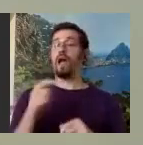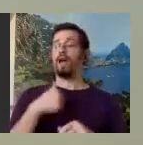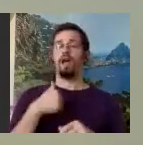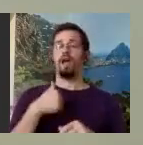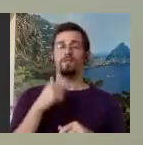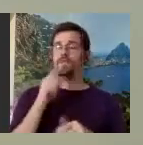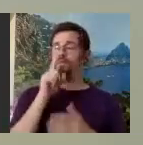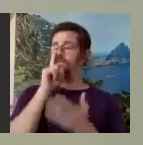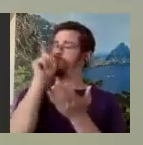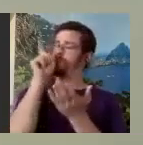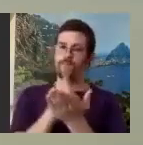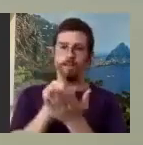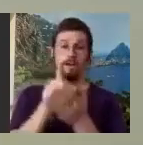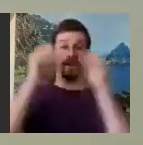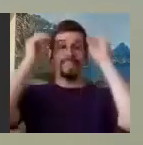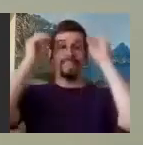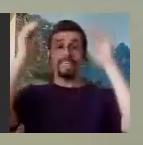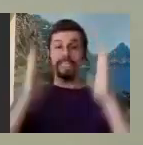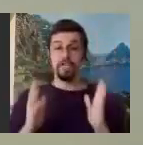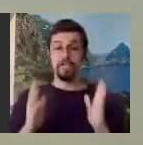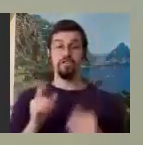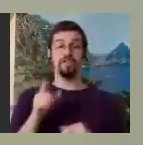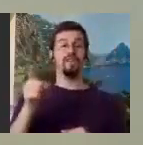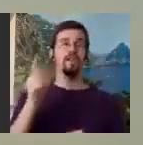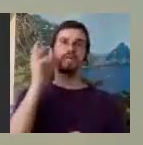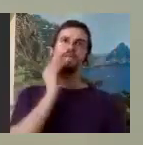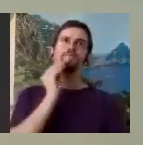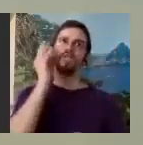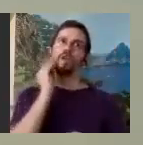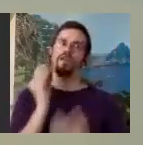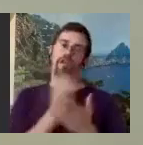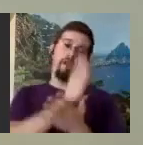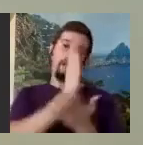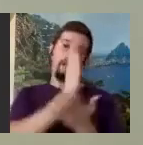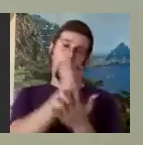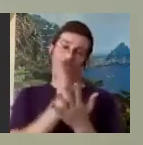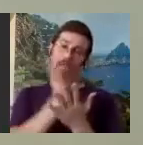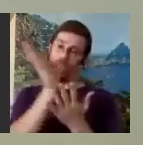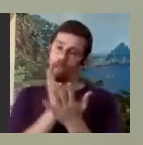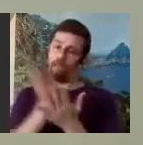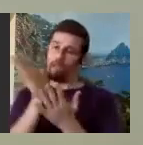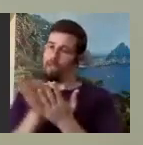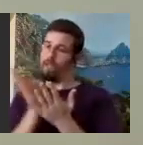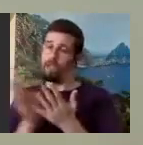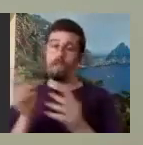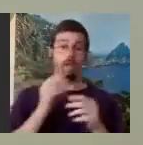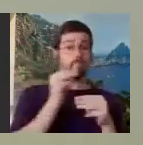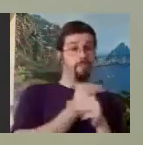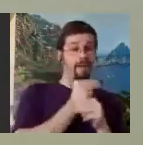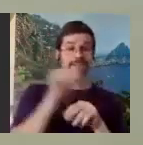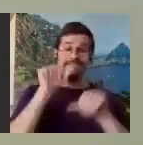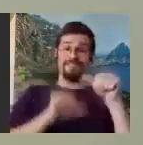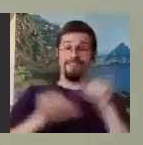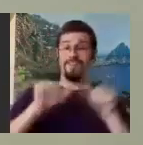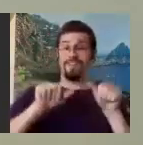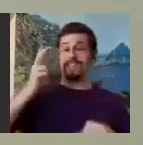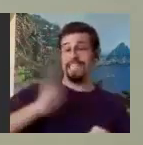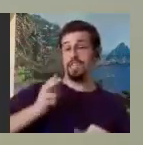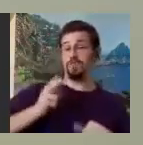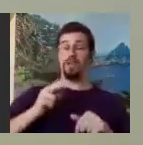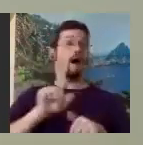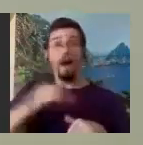trip was the presentation of my project in Germany at the Osnabruck School for the Deaf Children. I fell in love with